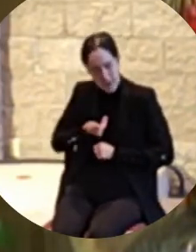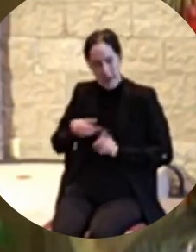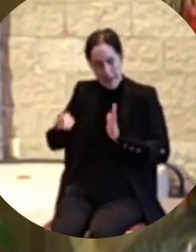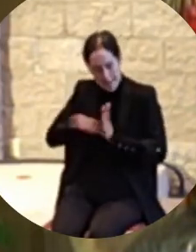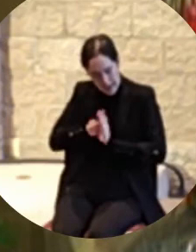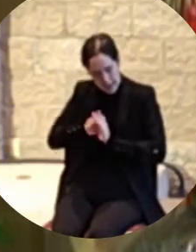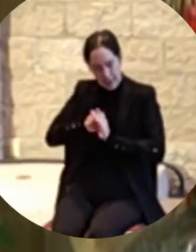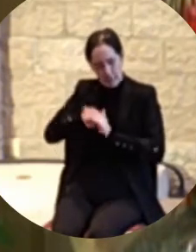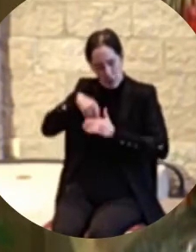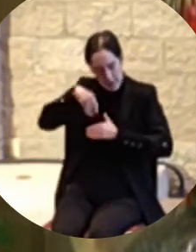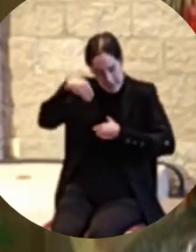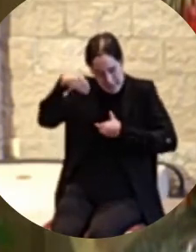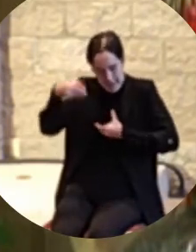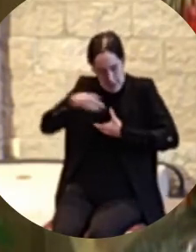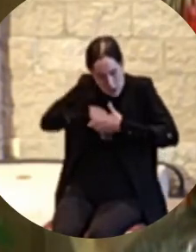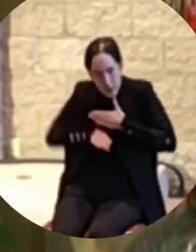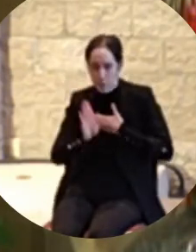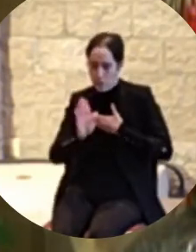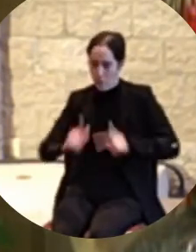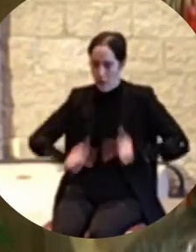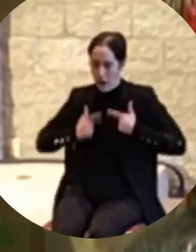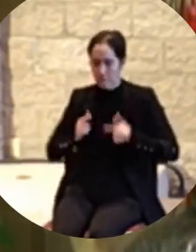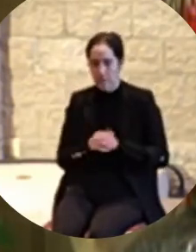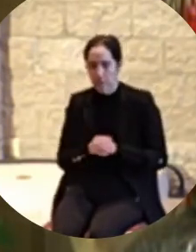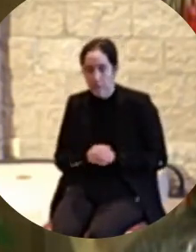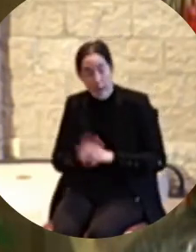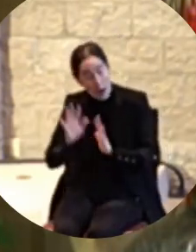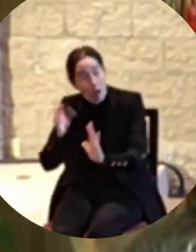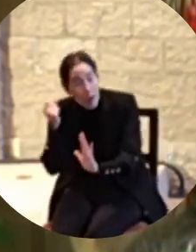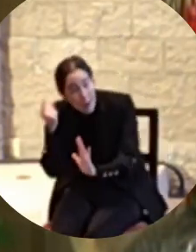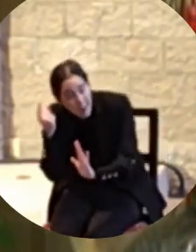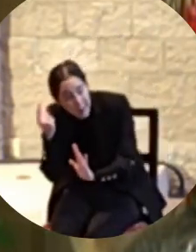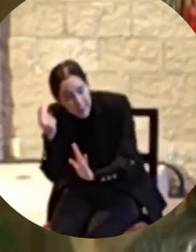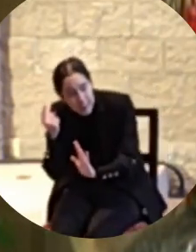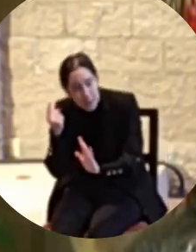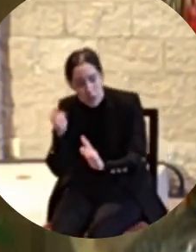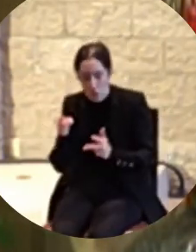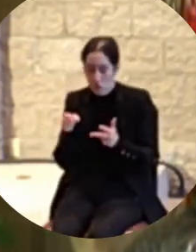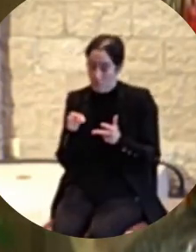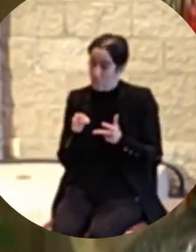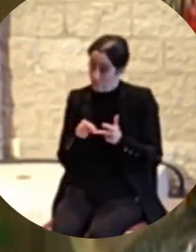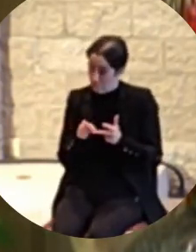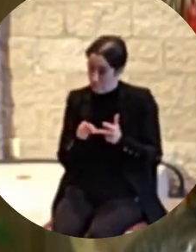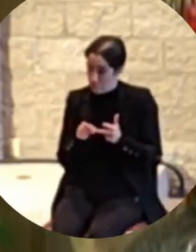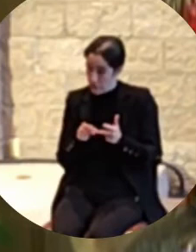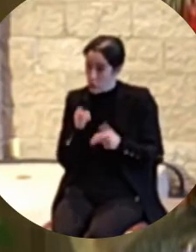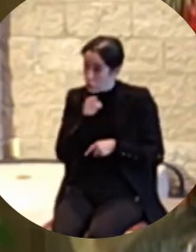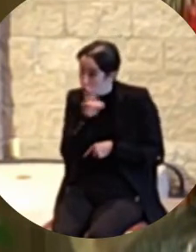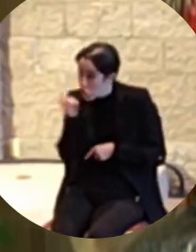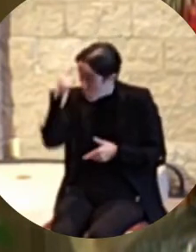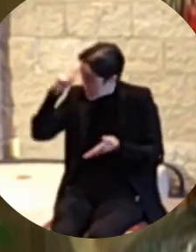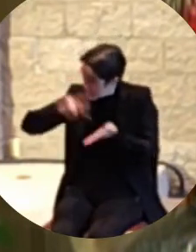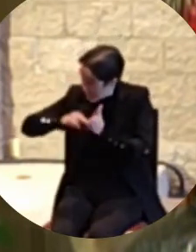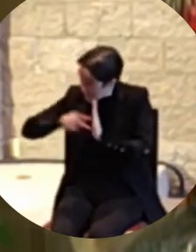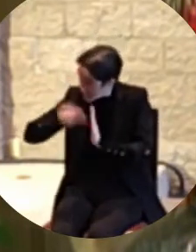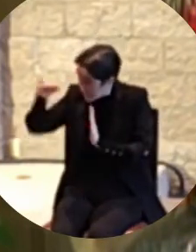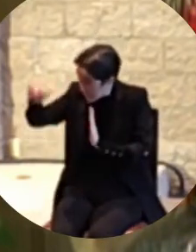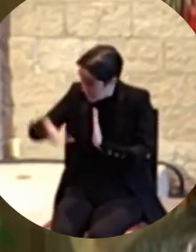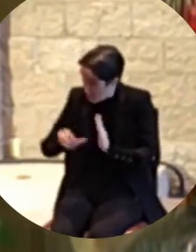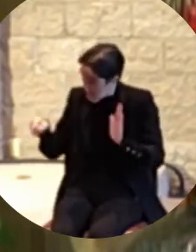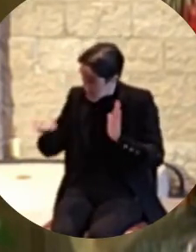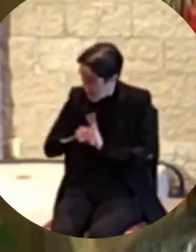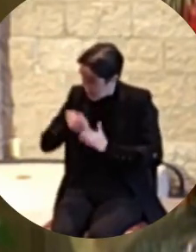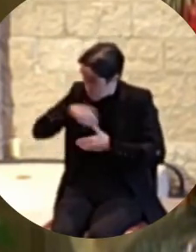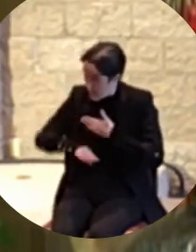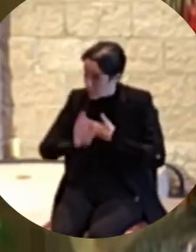says, you do not invite them in intentionally. Of course. But you do invite